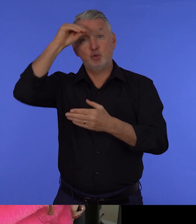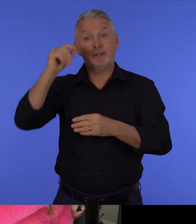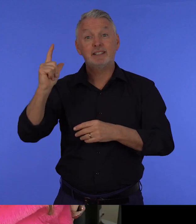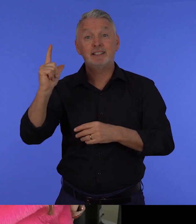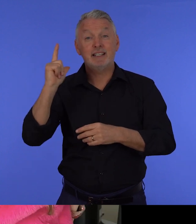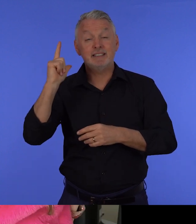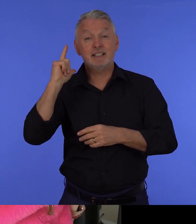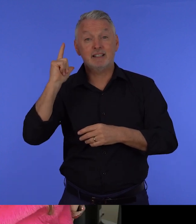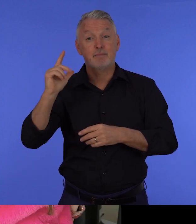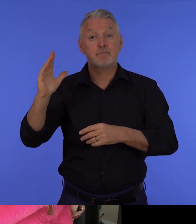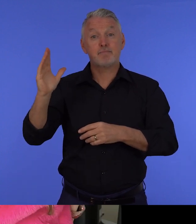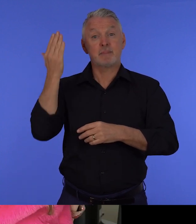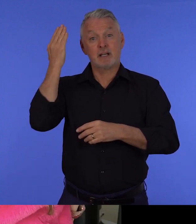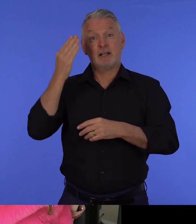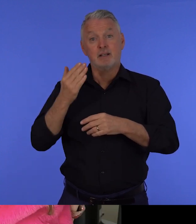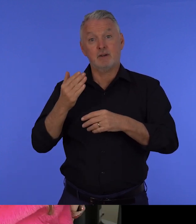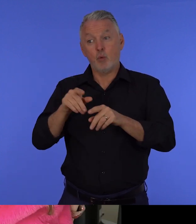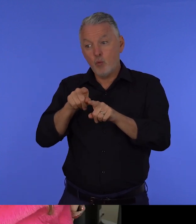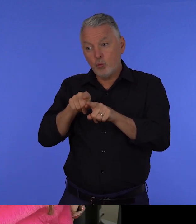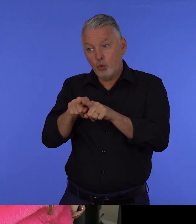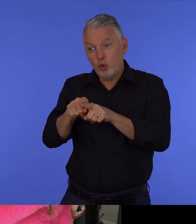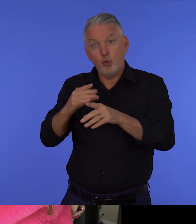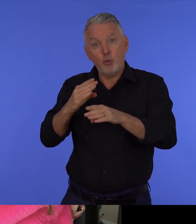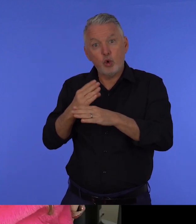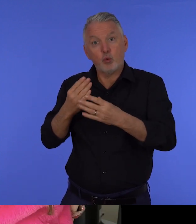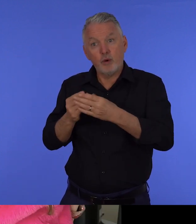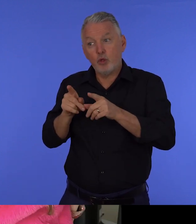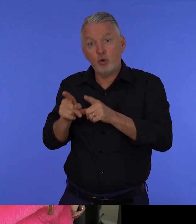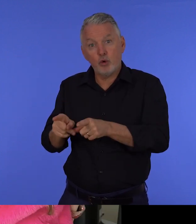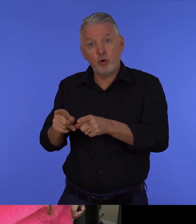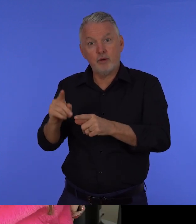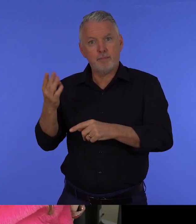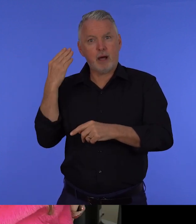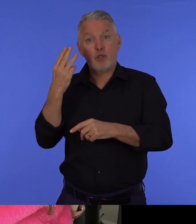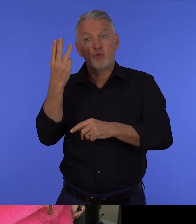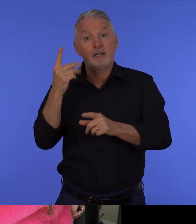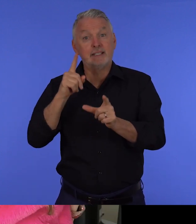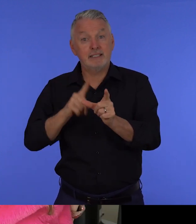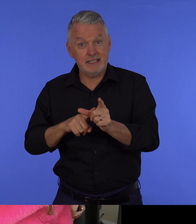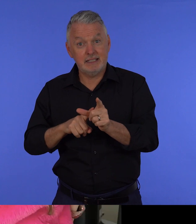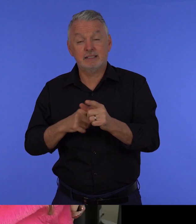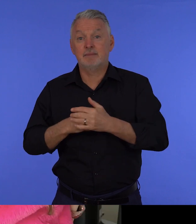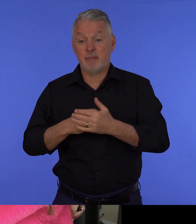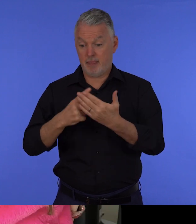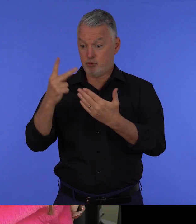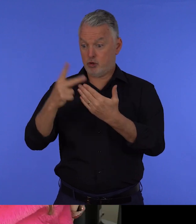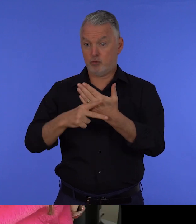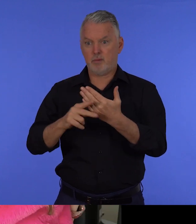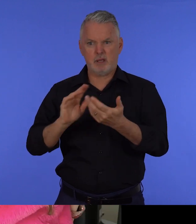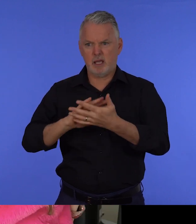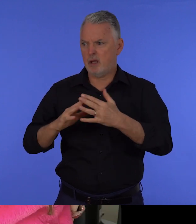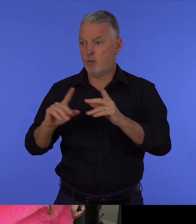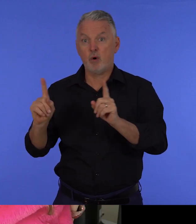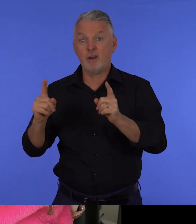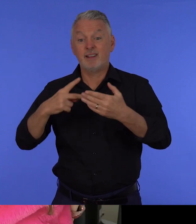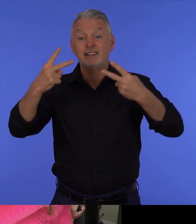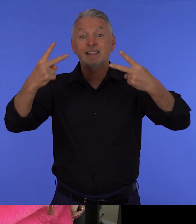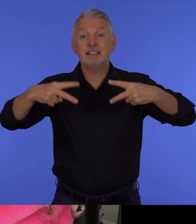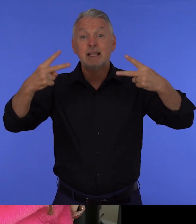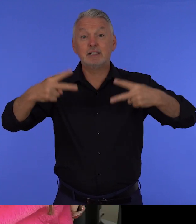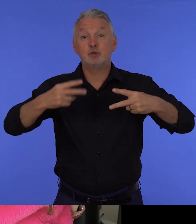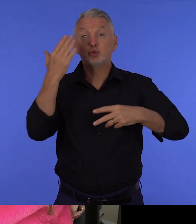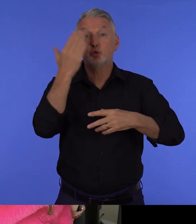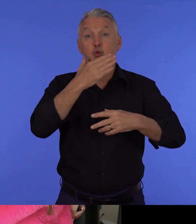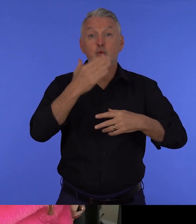who is in the photo with her is a student teacher who has worked with Aubrey for the last 3 years. This was a program put